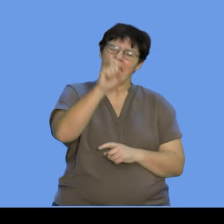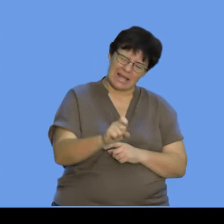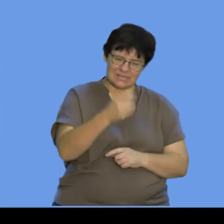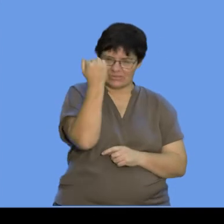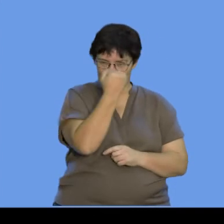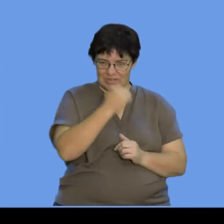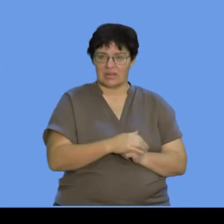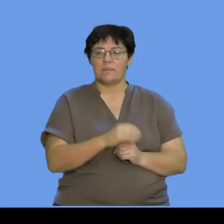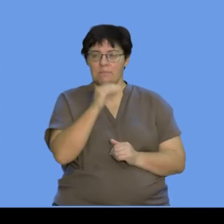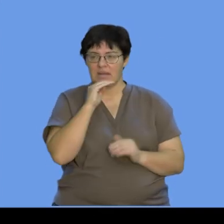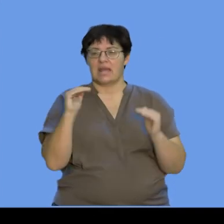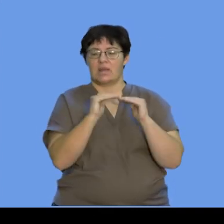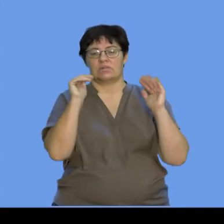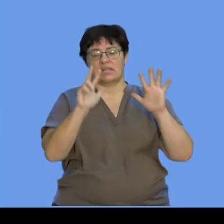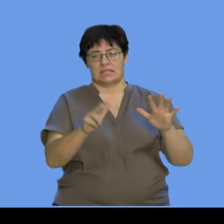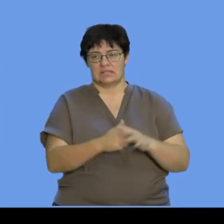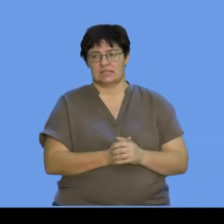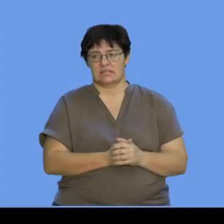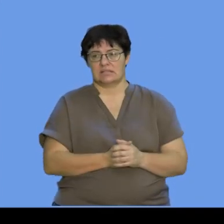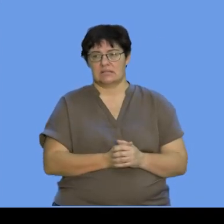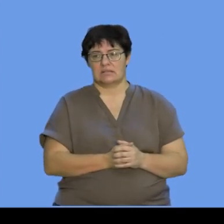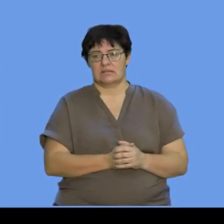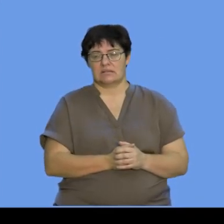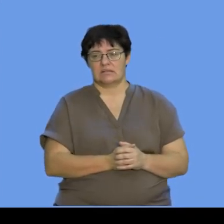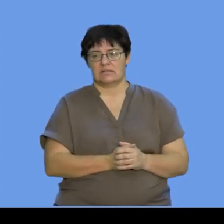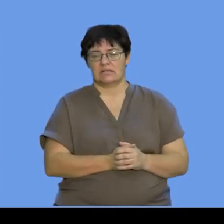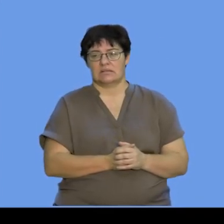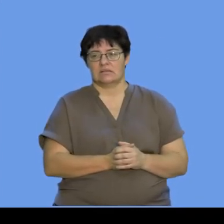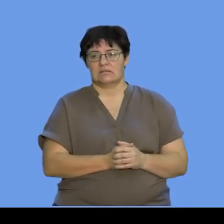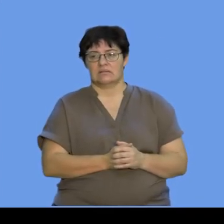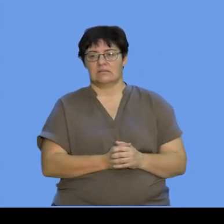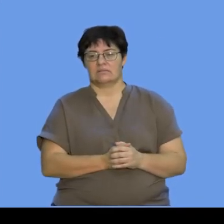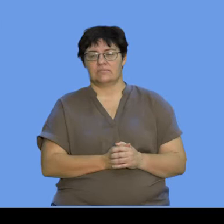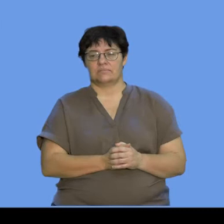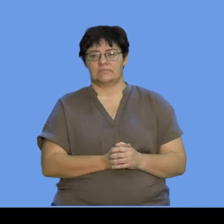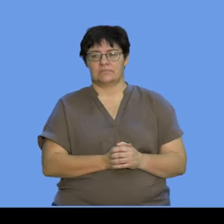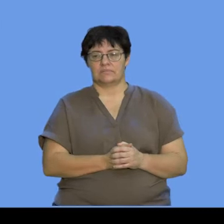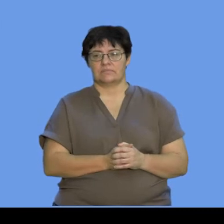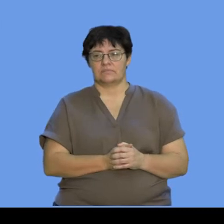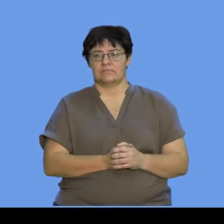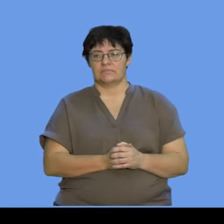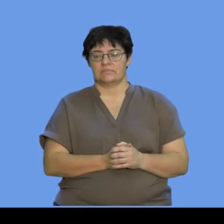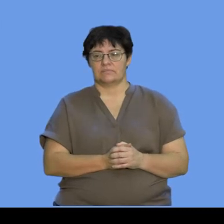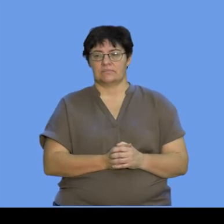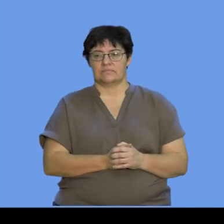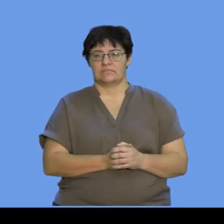x, 3 plus x, which is equal to 8, because I don't know what is the other one.